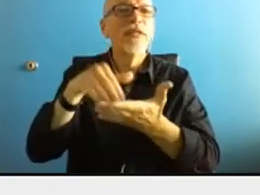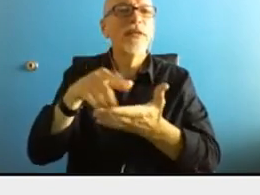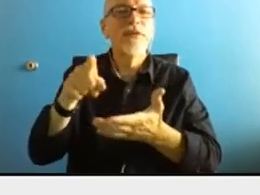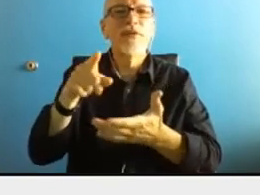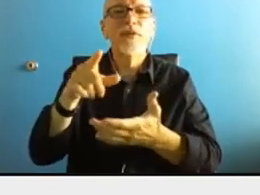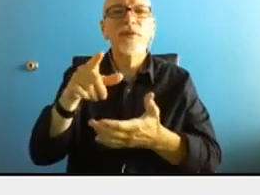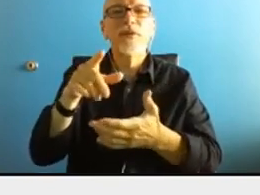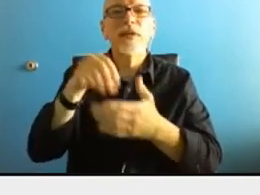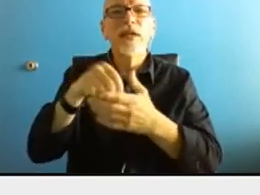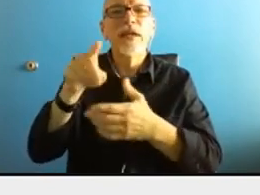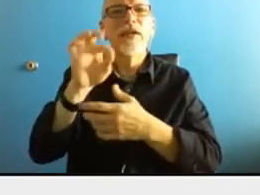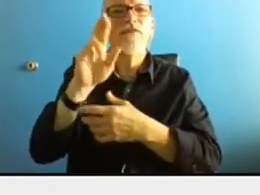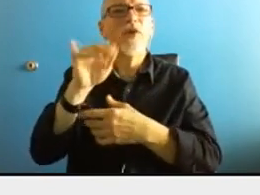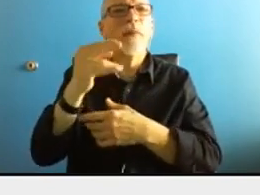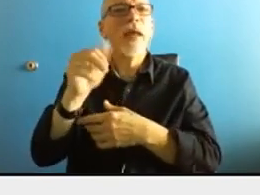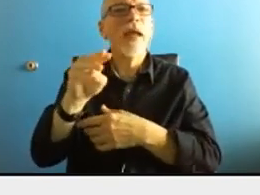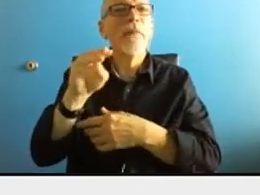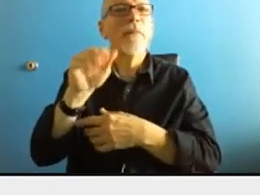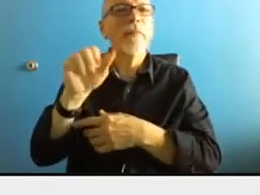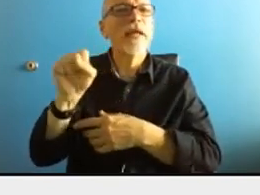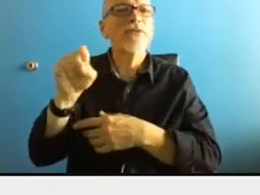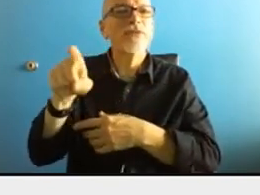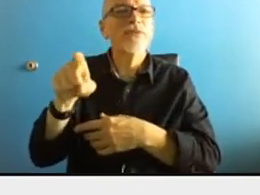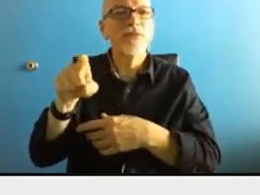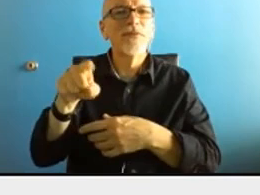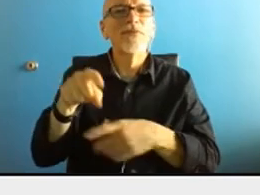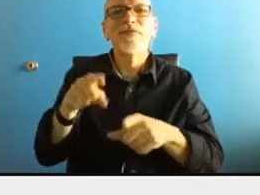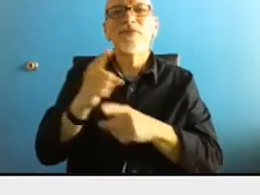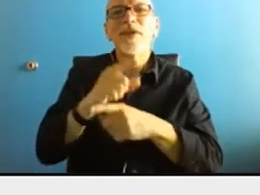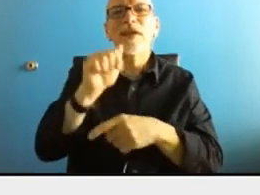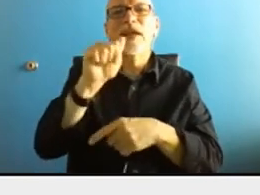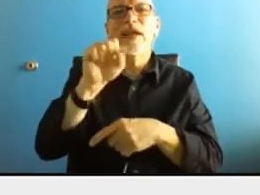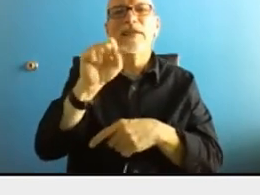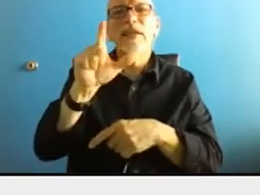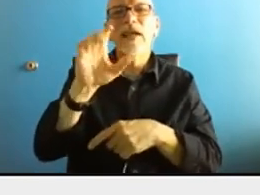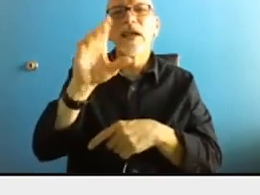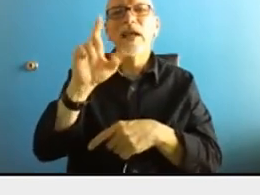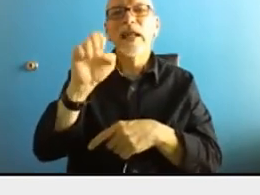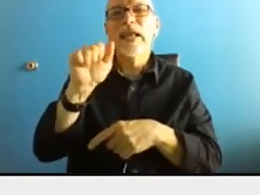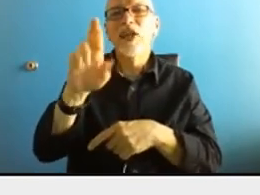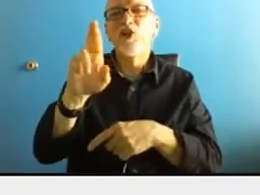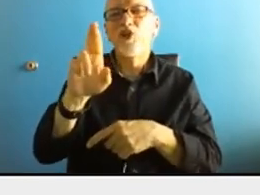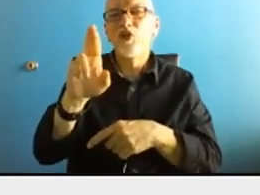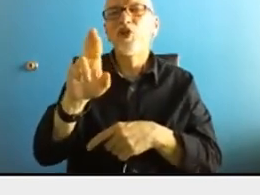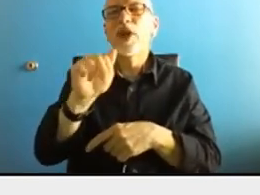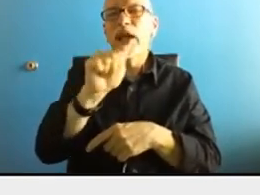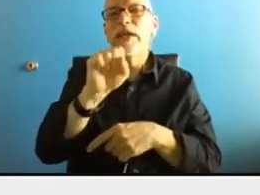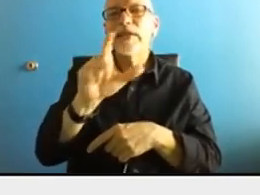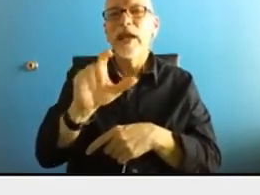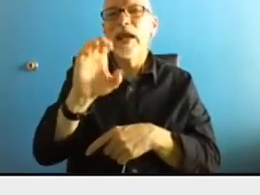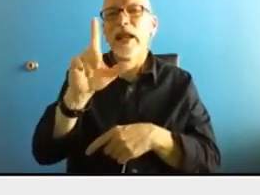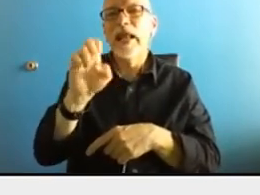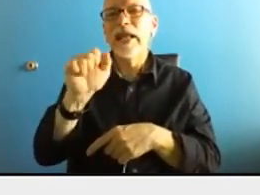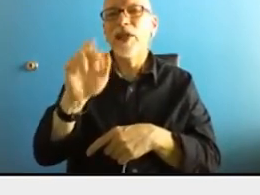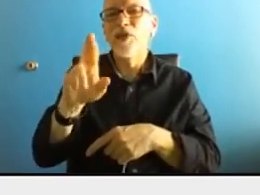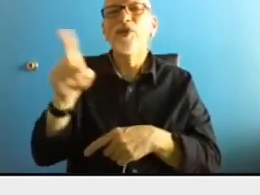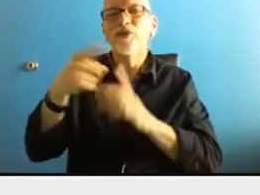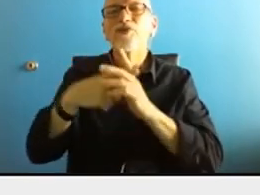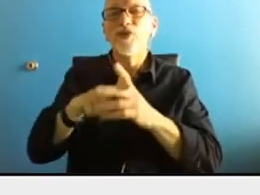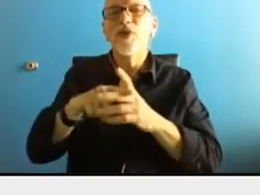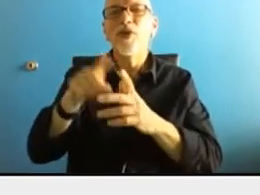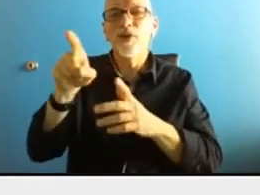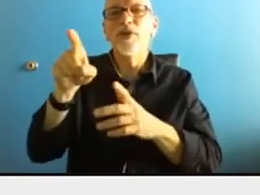in Framingham, Mass. Yes, ASL Clear. ASL Clear. ASL Clear. They have started signs